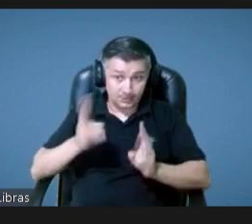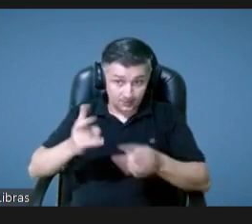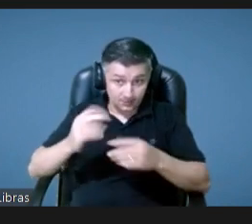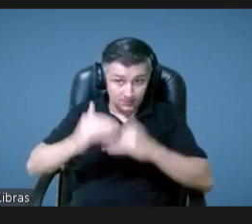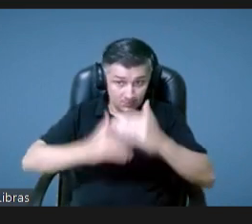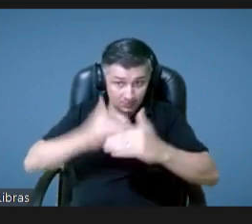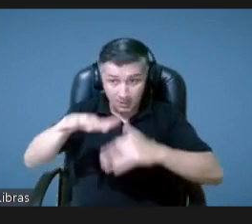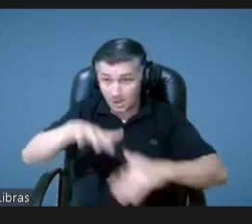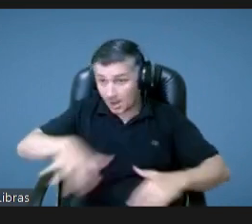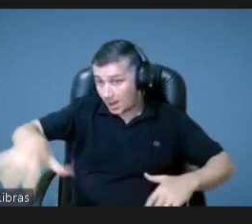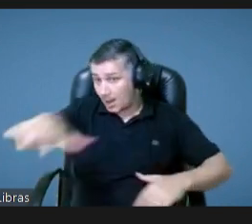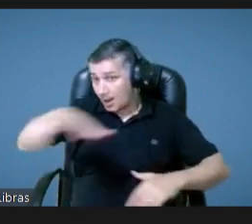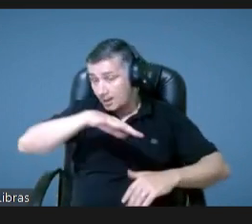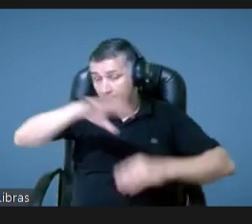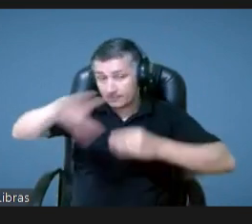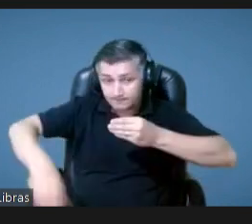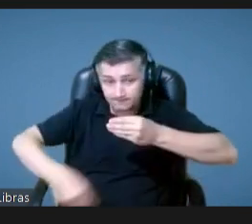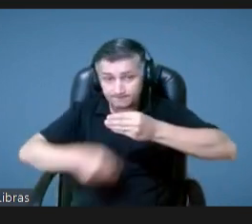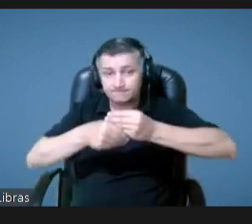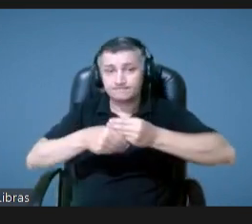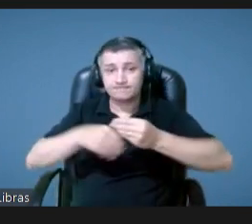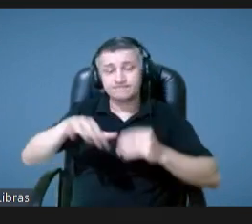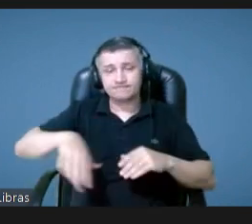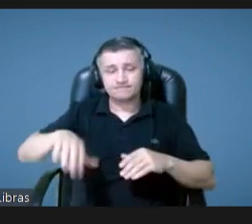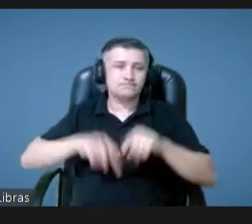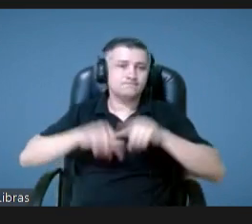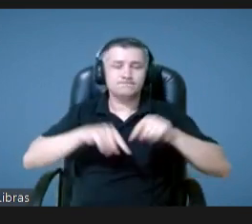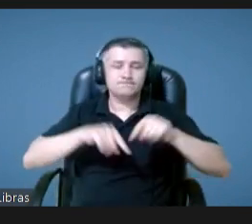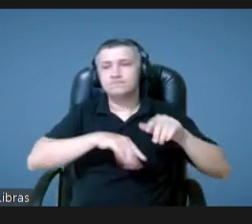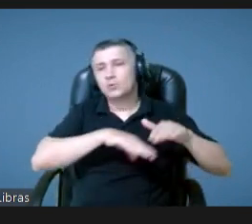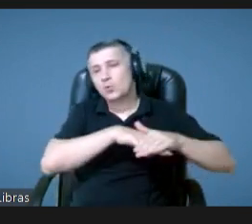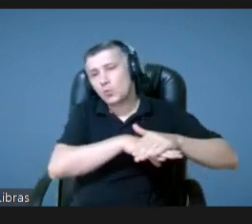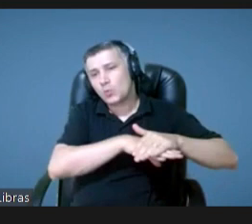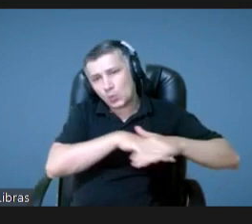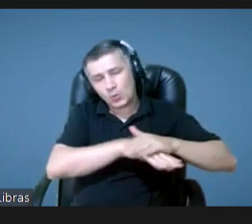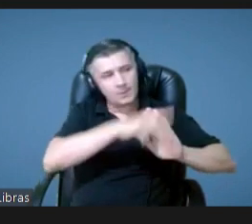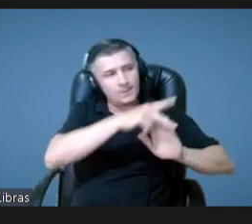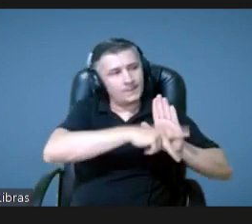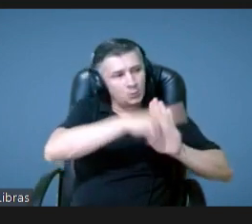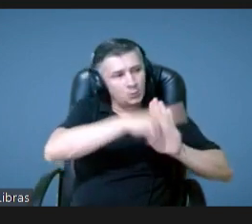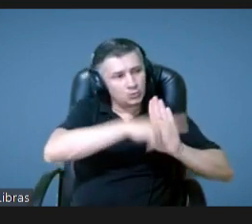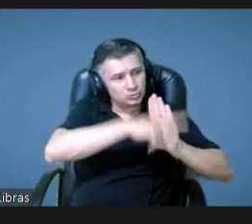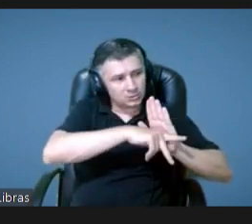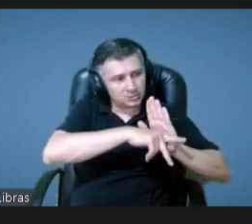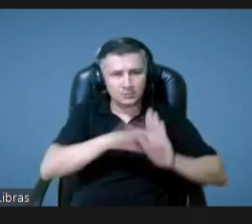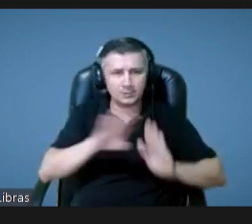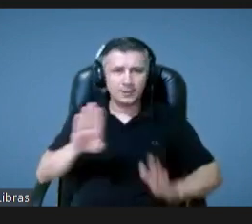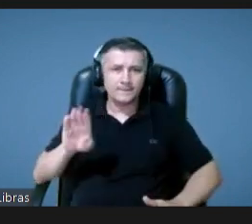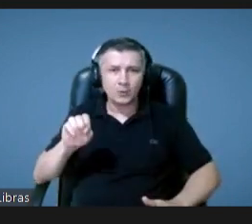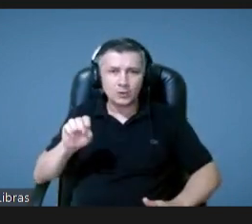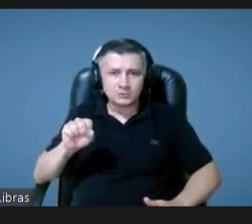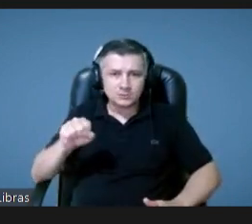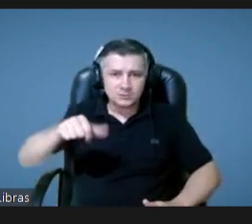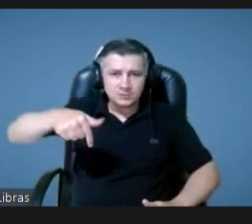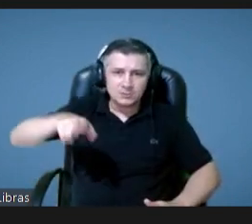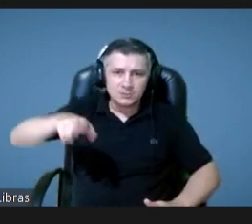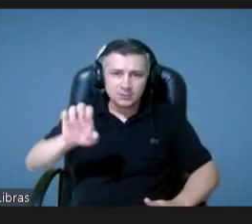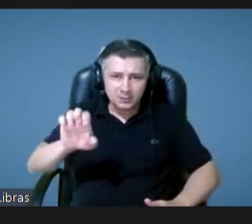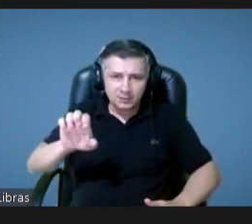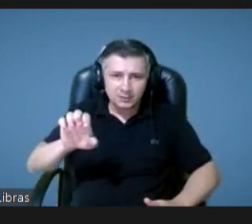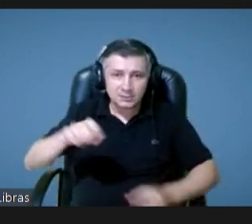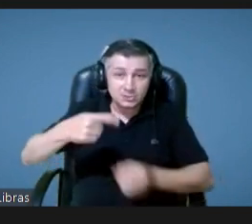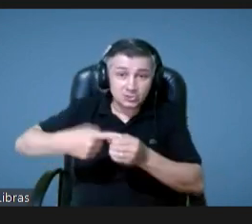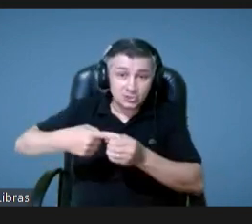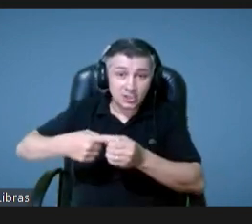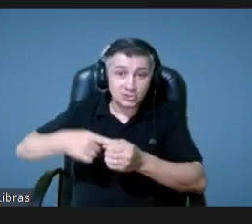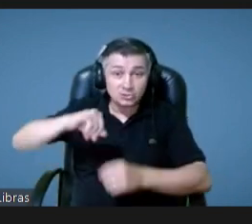have plans to continue to grow this business line. And part of the inventory will be built